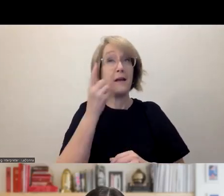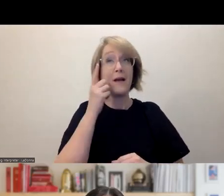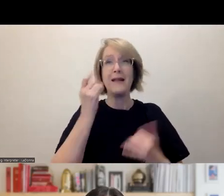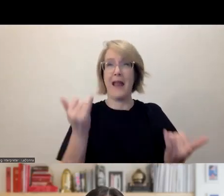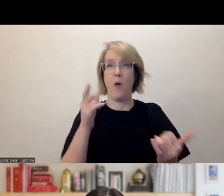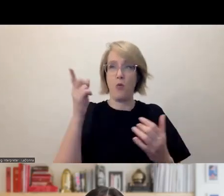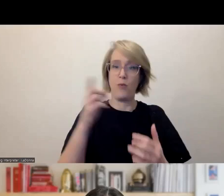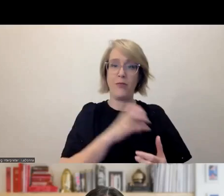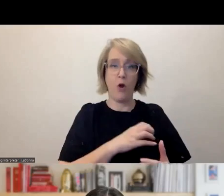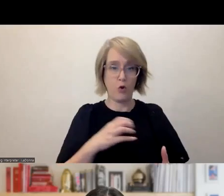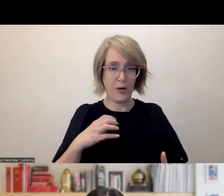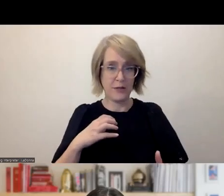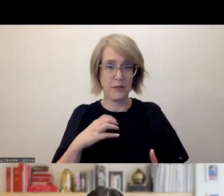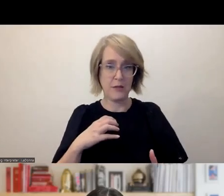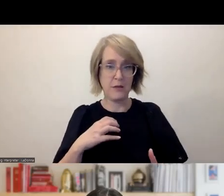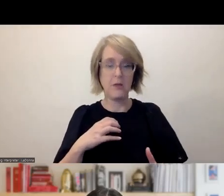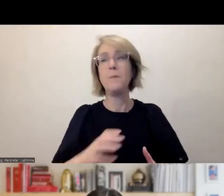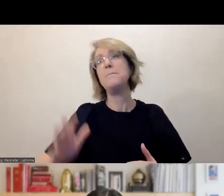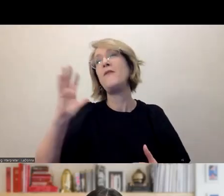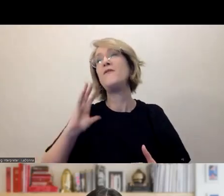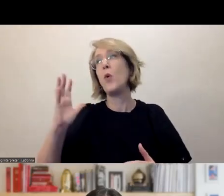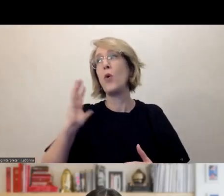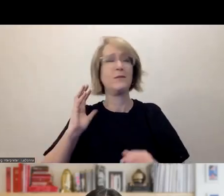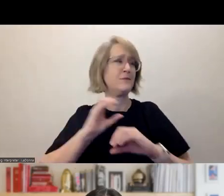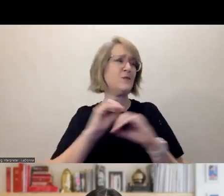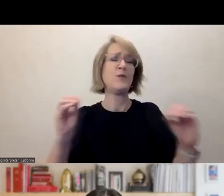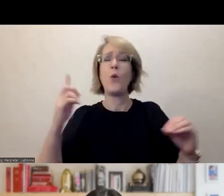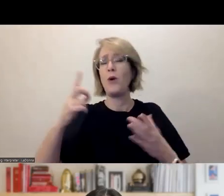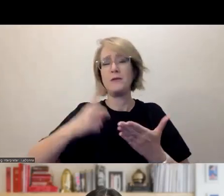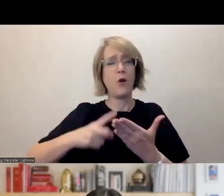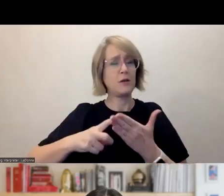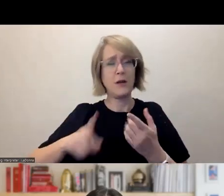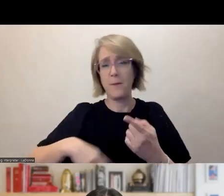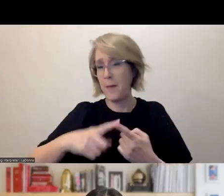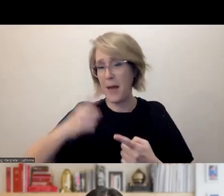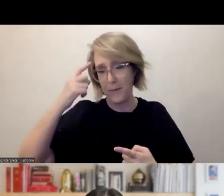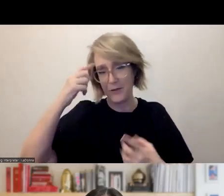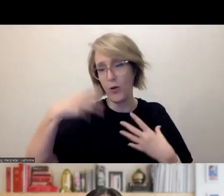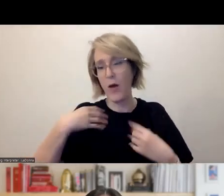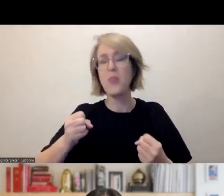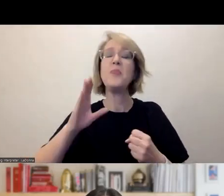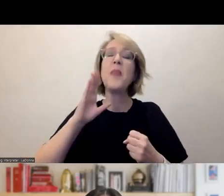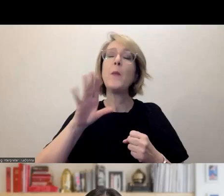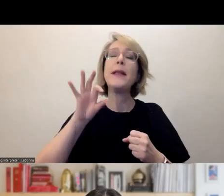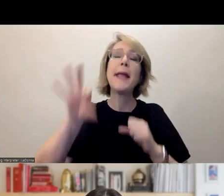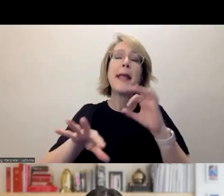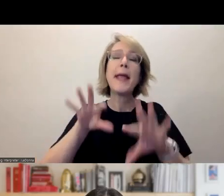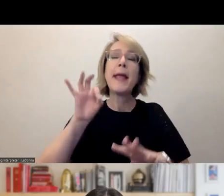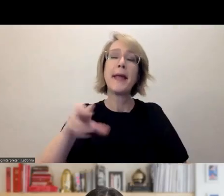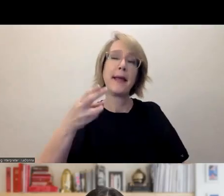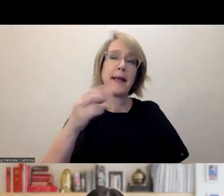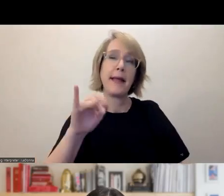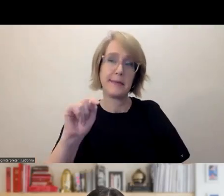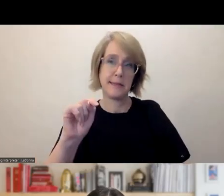particular, nobody used to talk about mental health. Mm-hmm. It was hidden. And only when